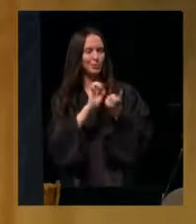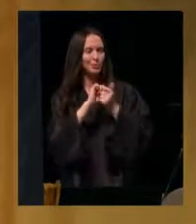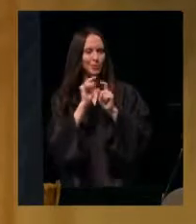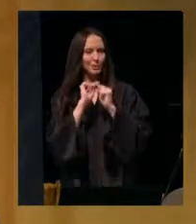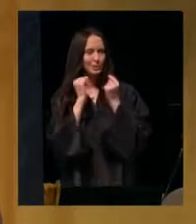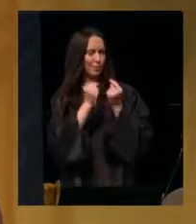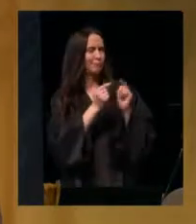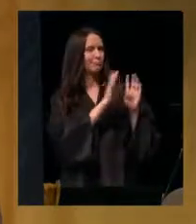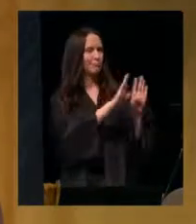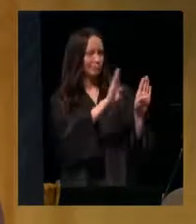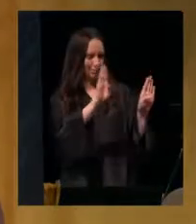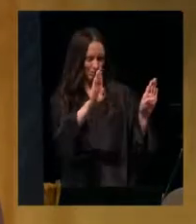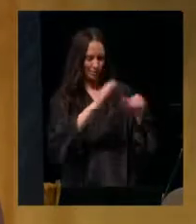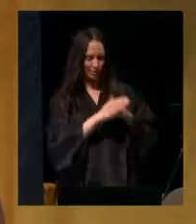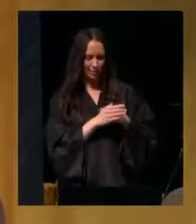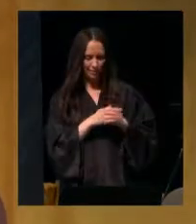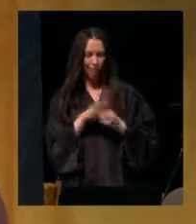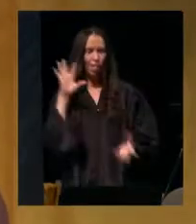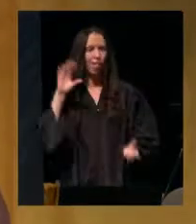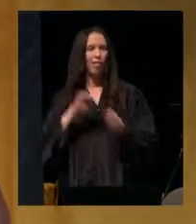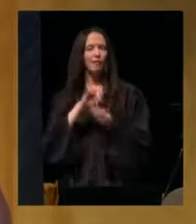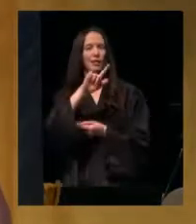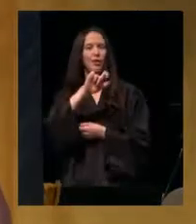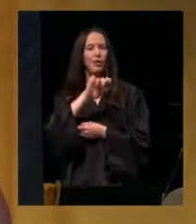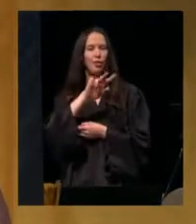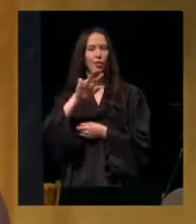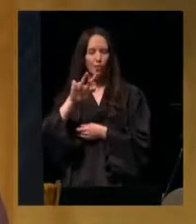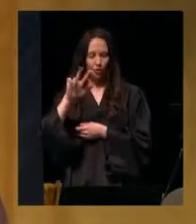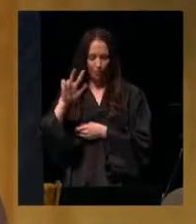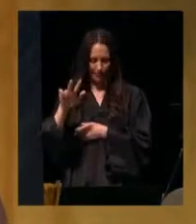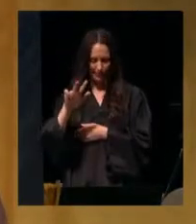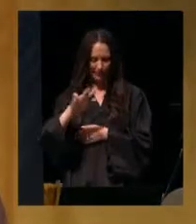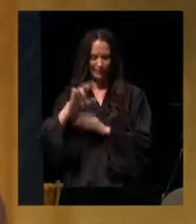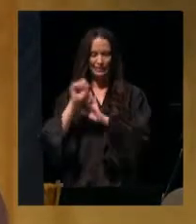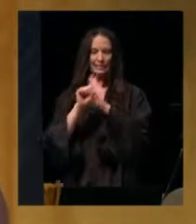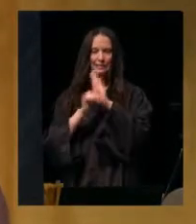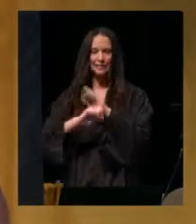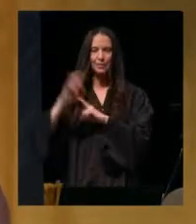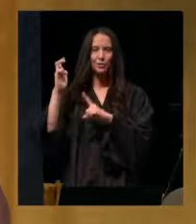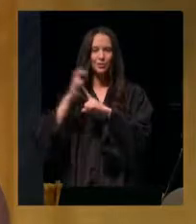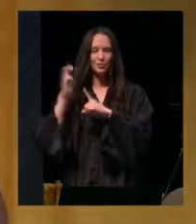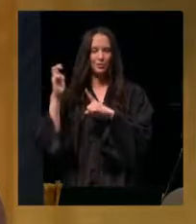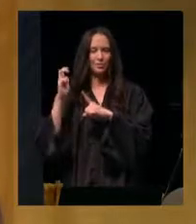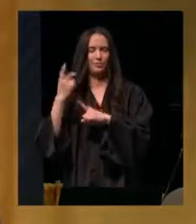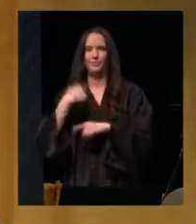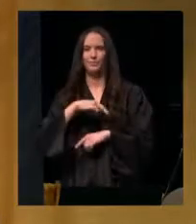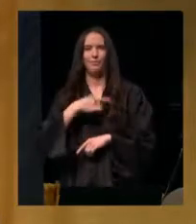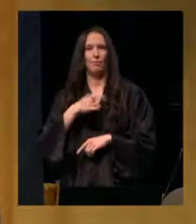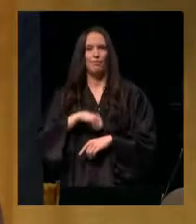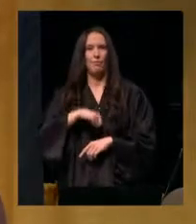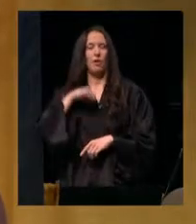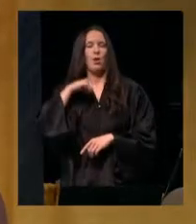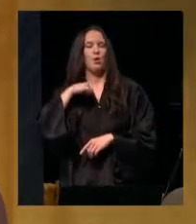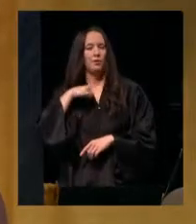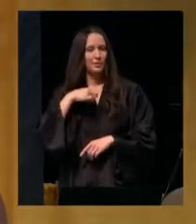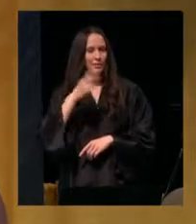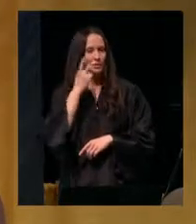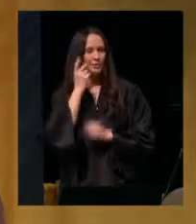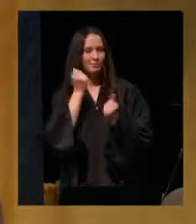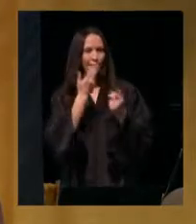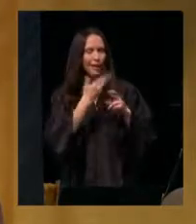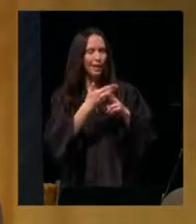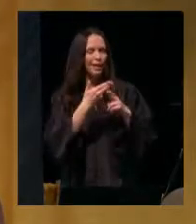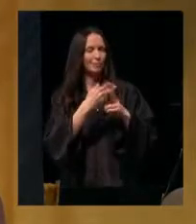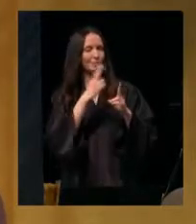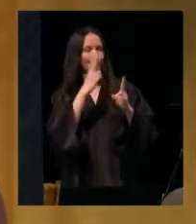staggering 133 state championships and brought our school so much pride. I walk past the countless names of amazing people who have been honored